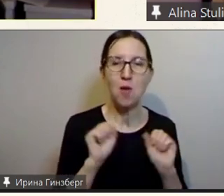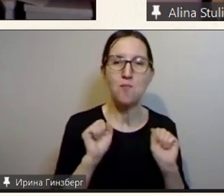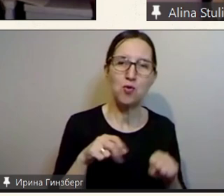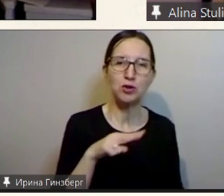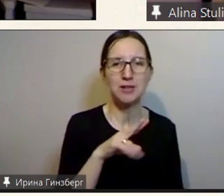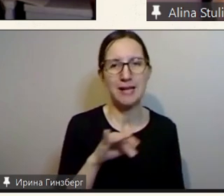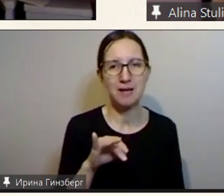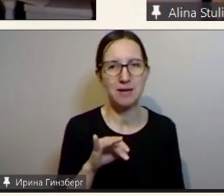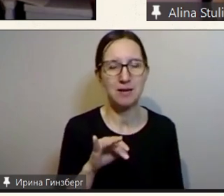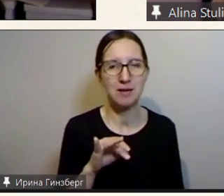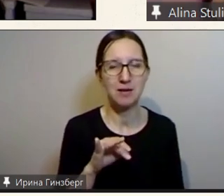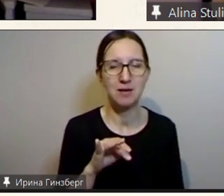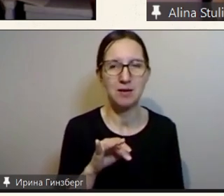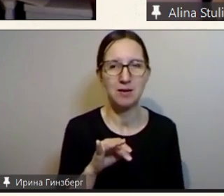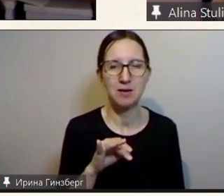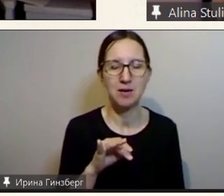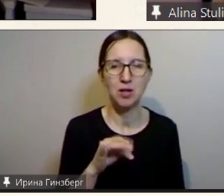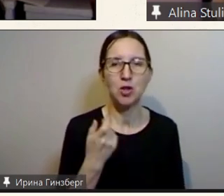question related to that.